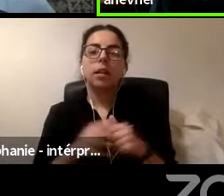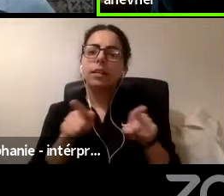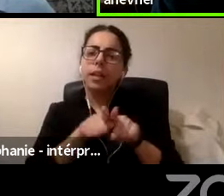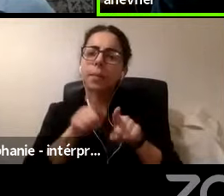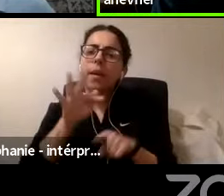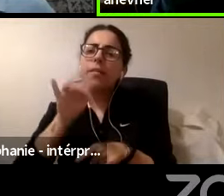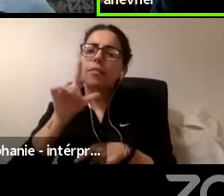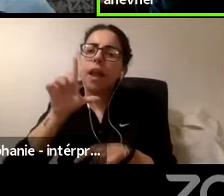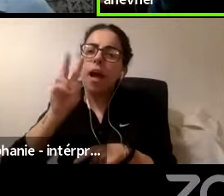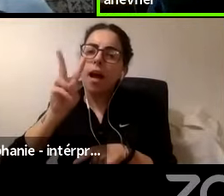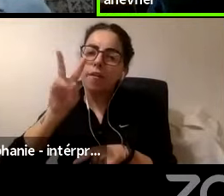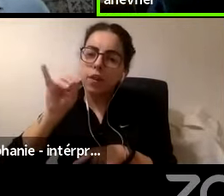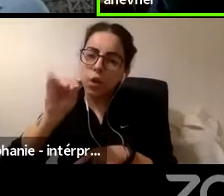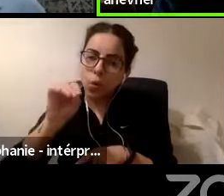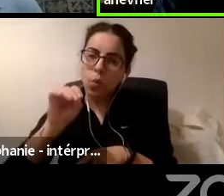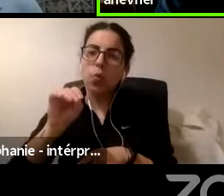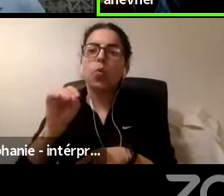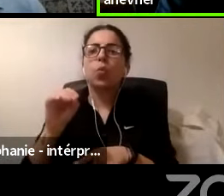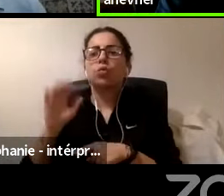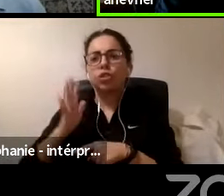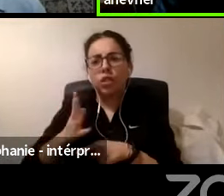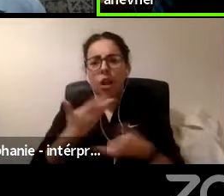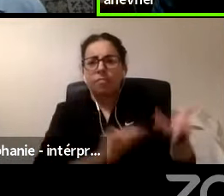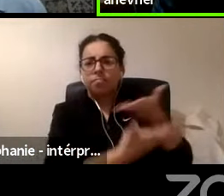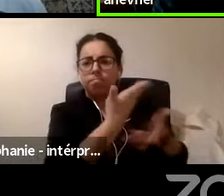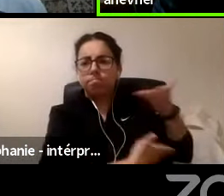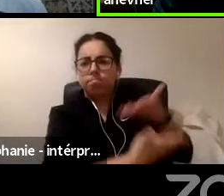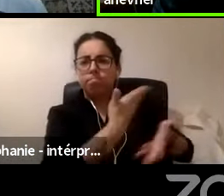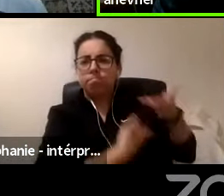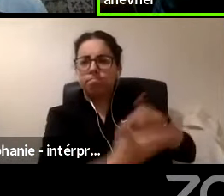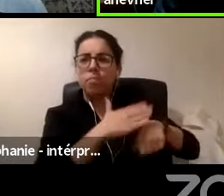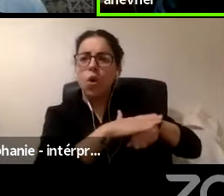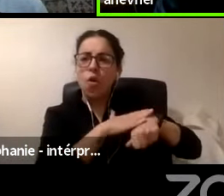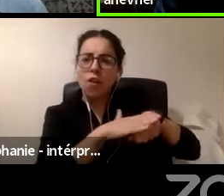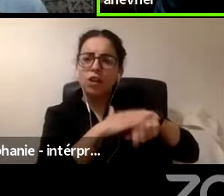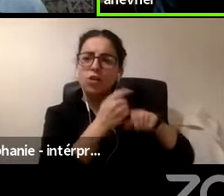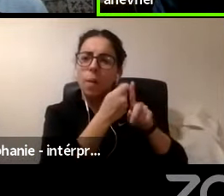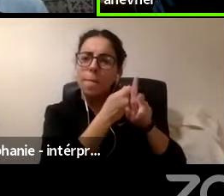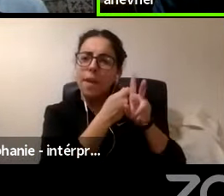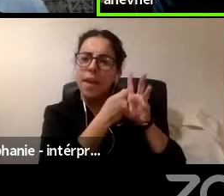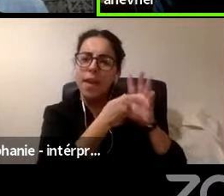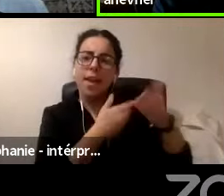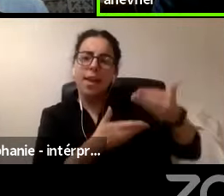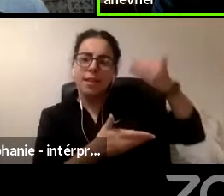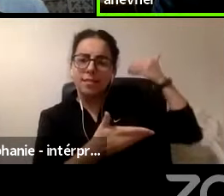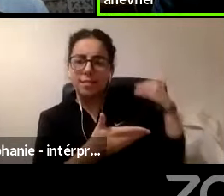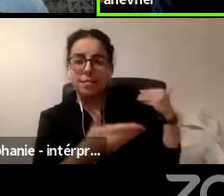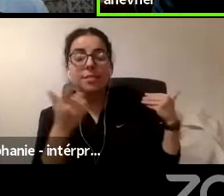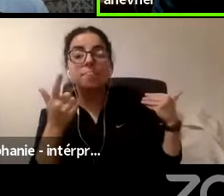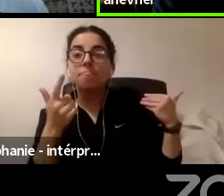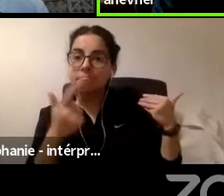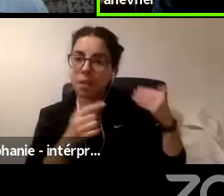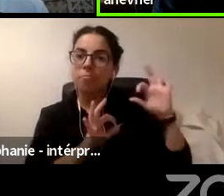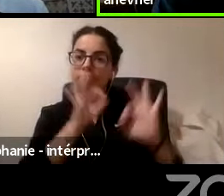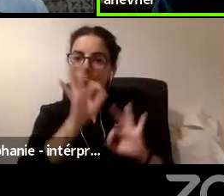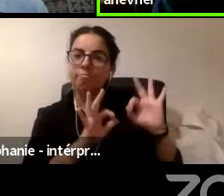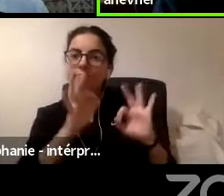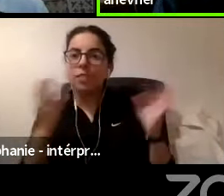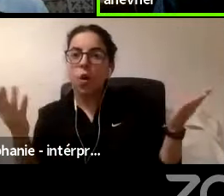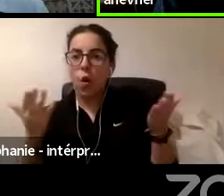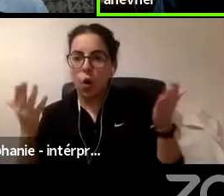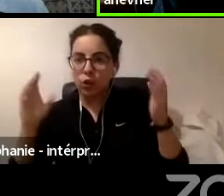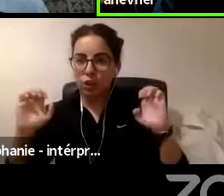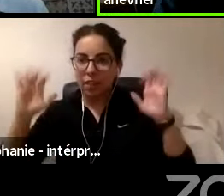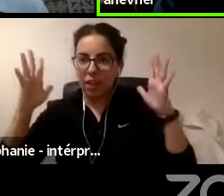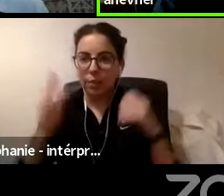Flavio, because we've interacted a great deal over the last couple months to make this happen. Okay, well,